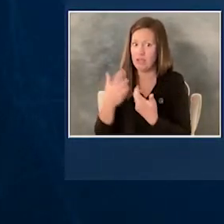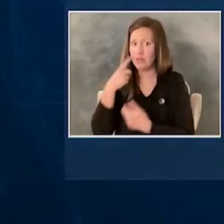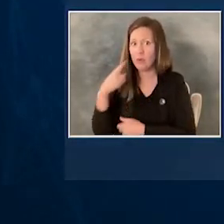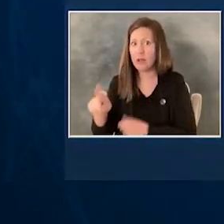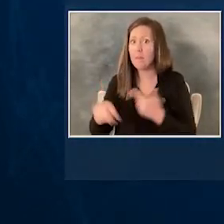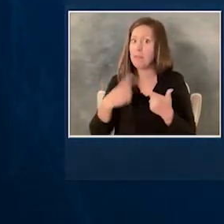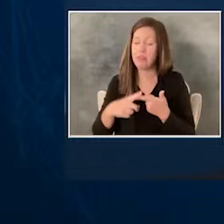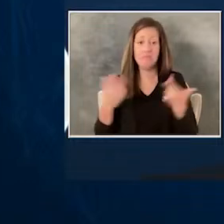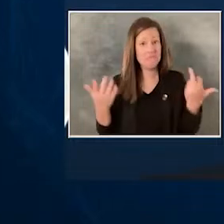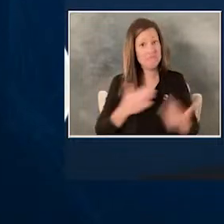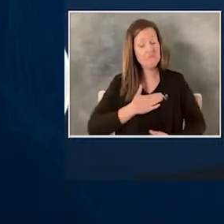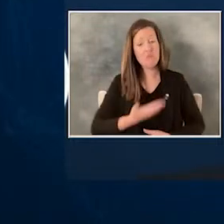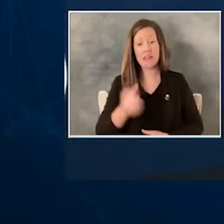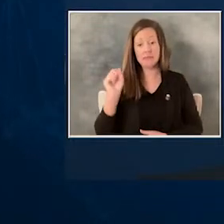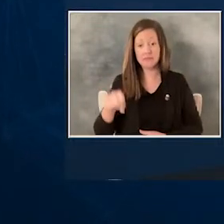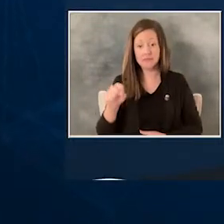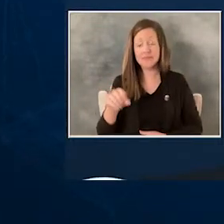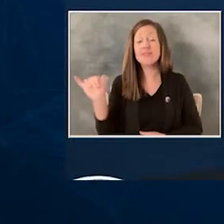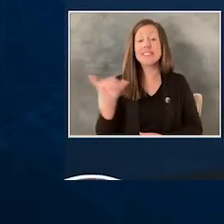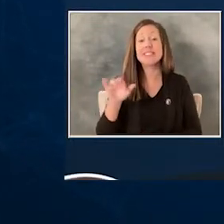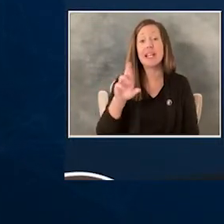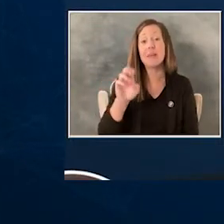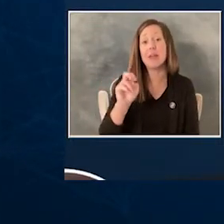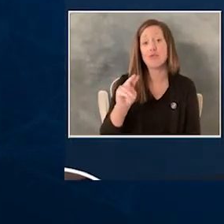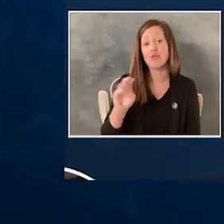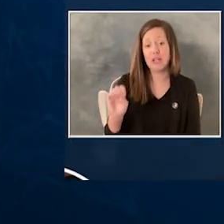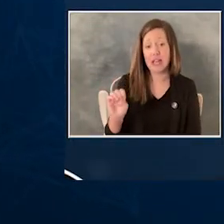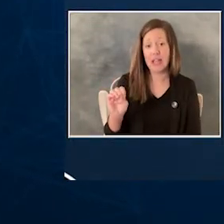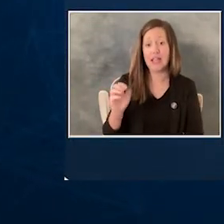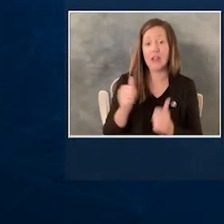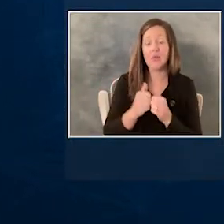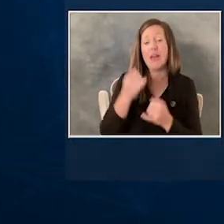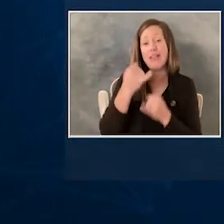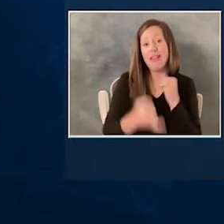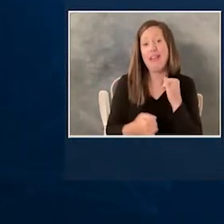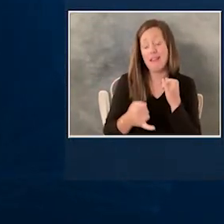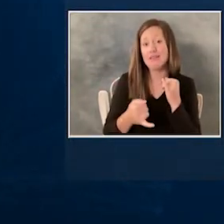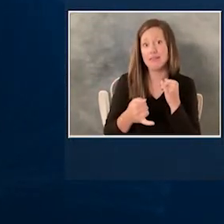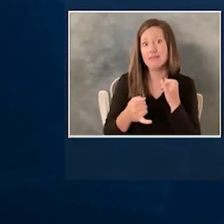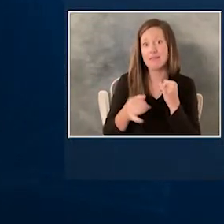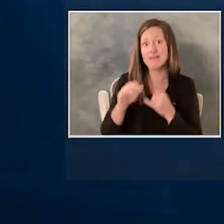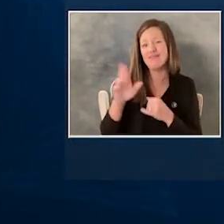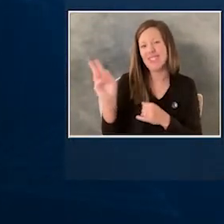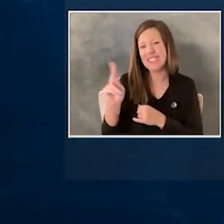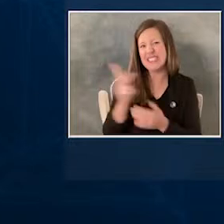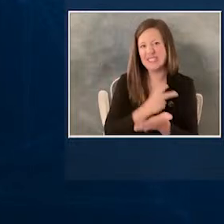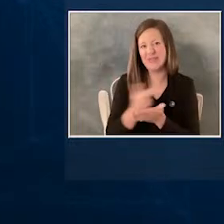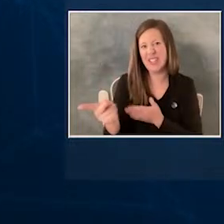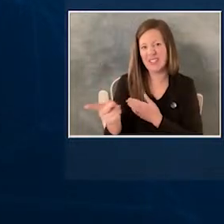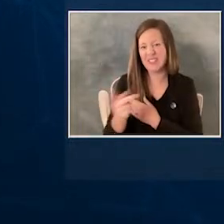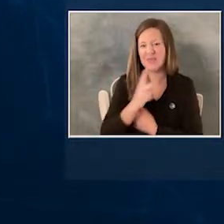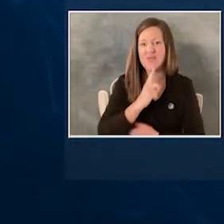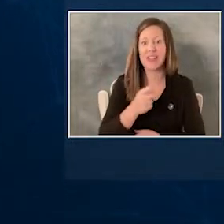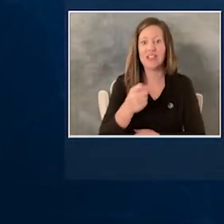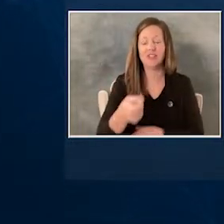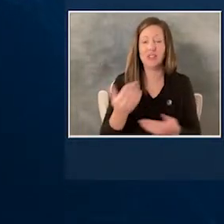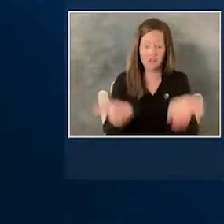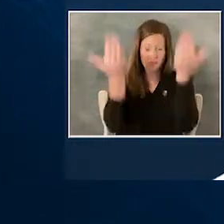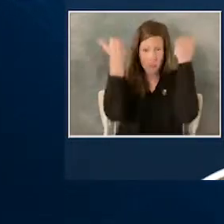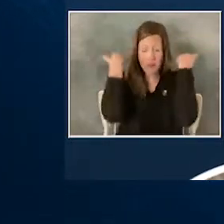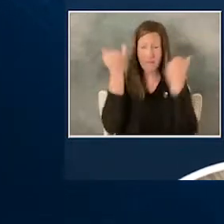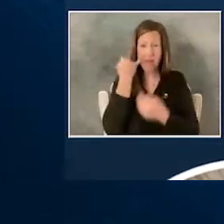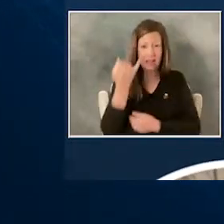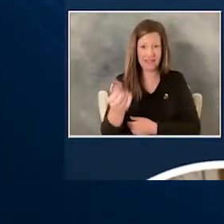it. So was Renee Madden with end-stage renal failure, who was overwhelmed by the idea of the chain and